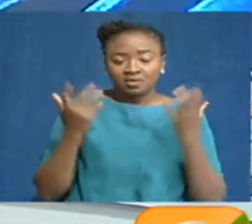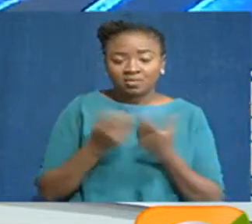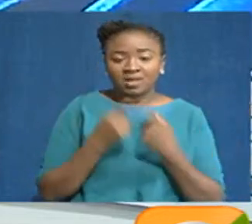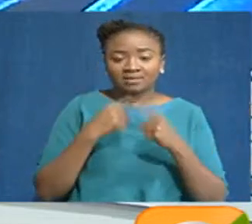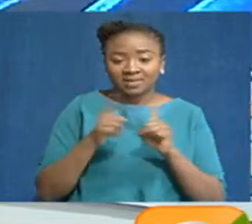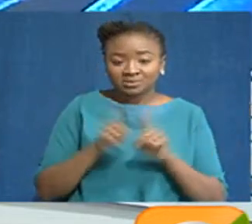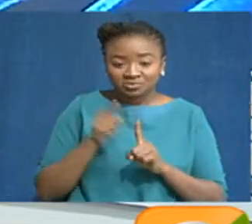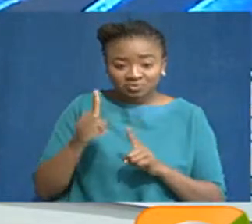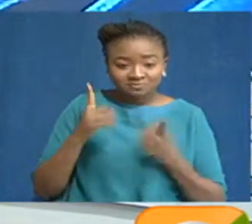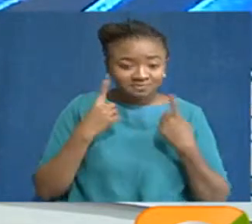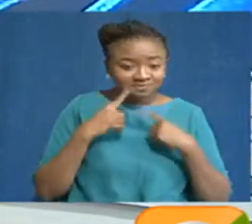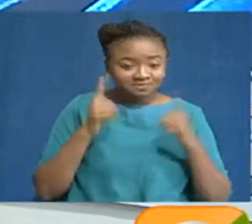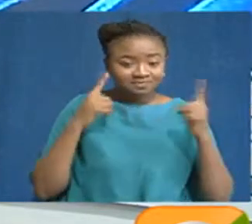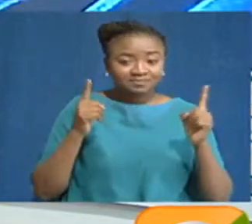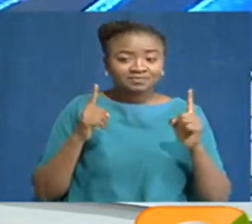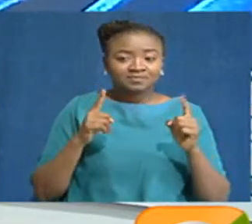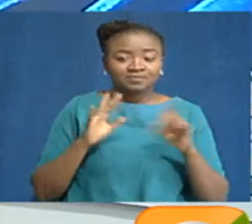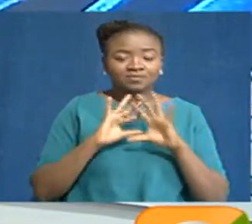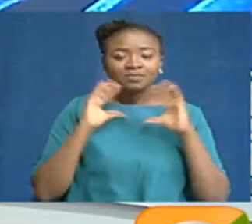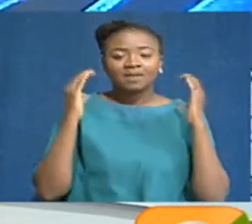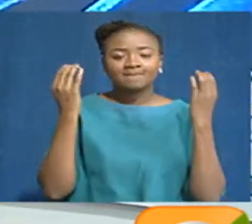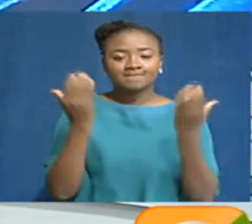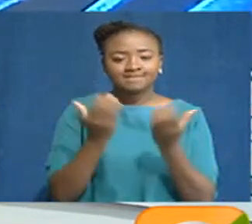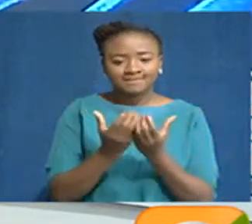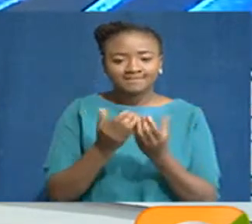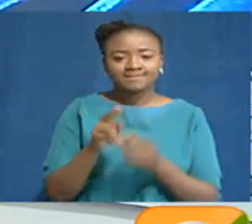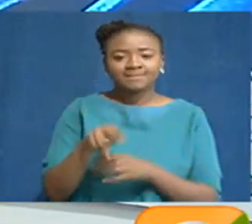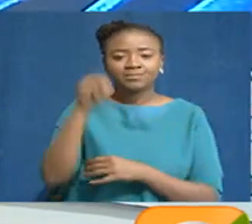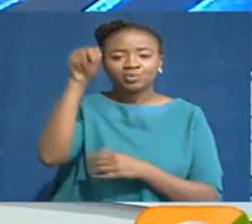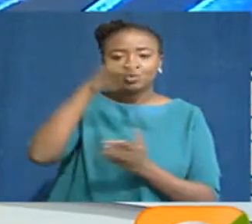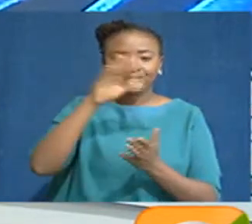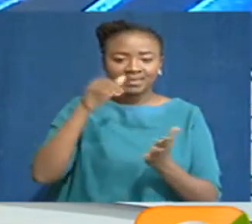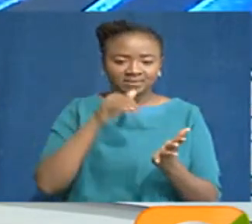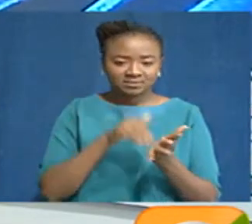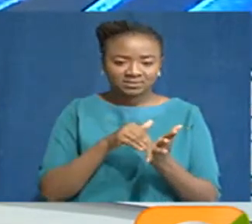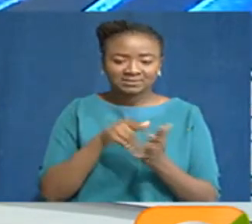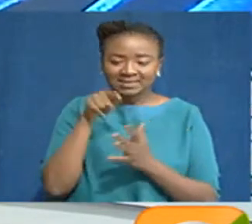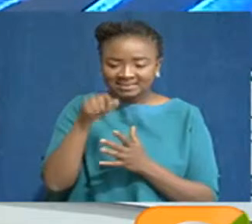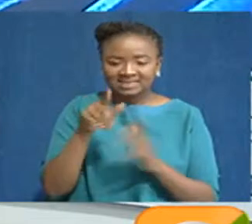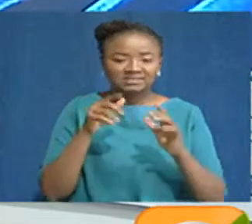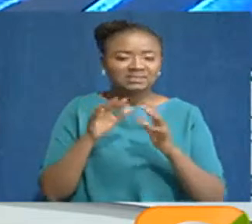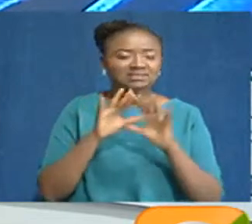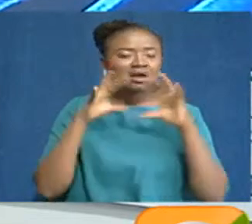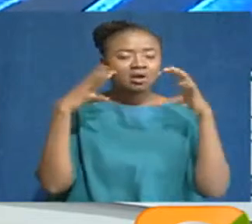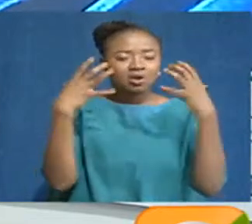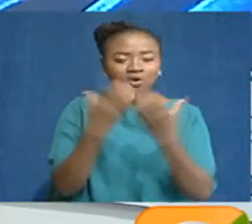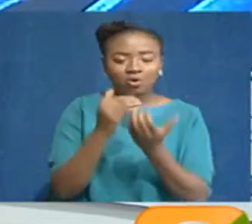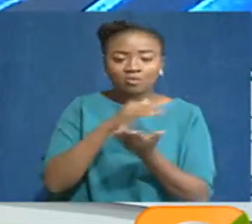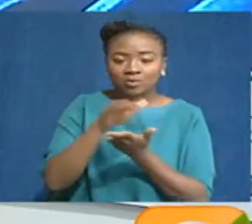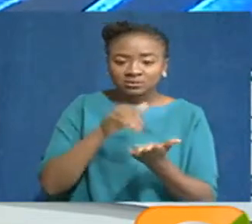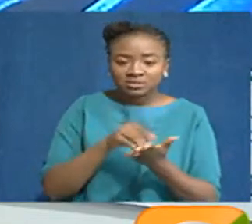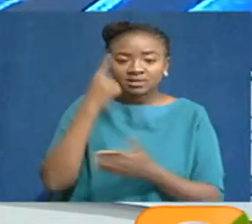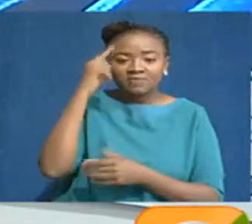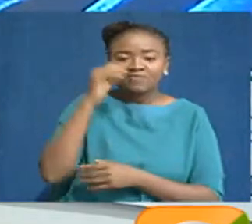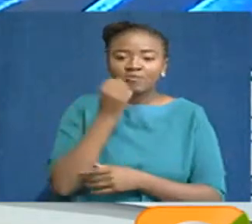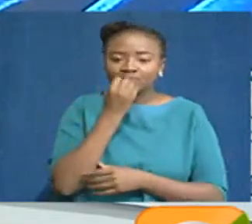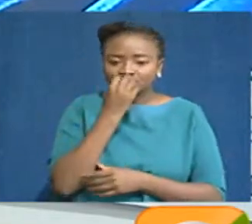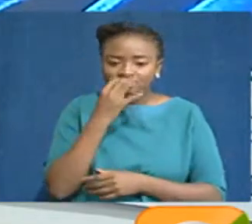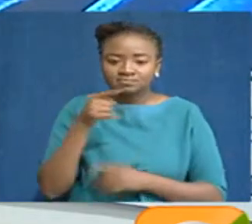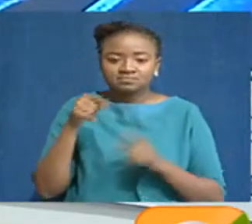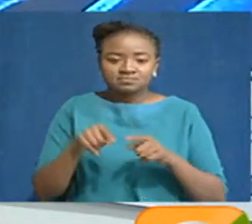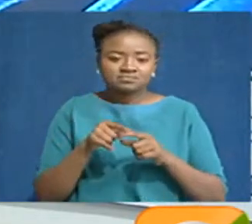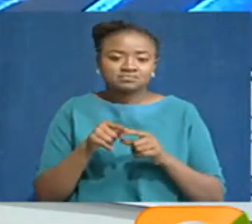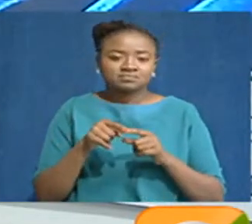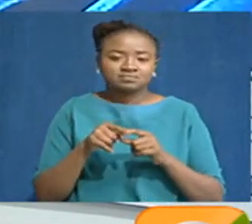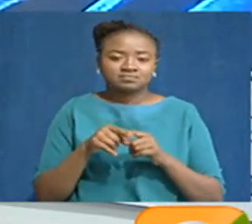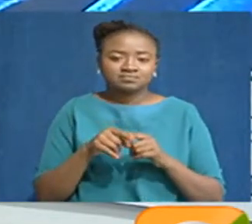success is the World North Center, a global hub for horticultural innovation. Our very